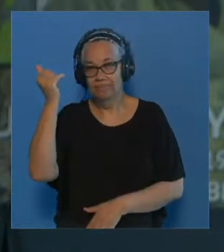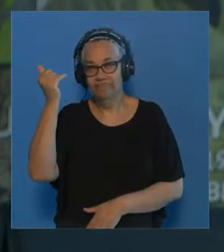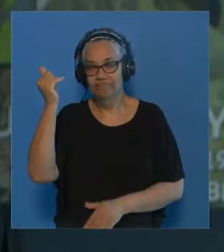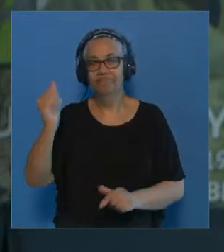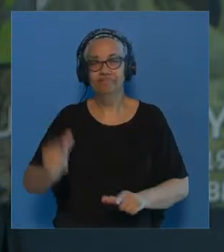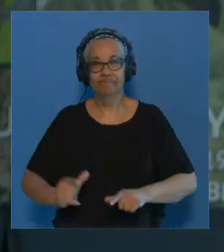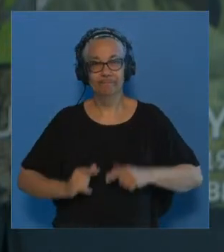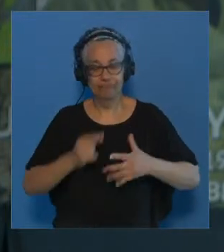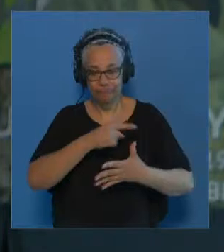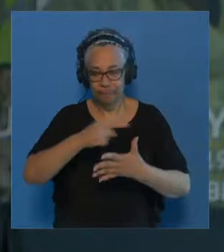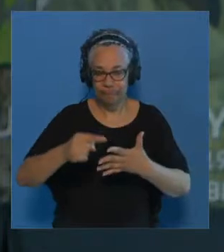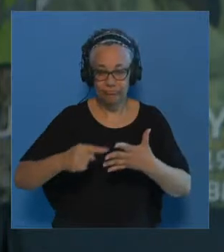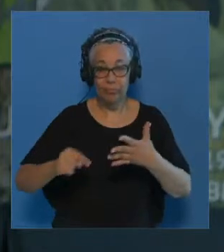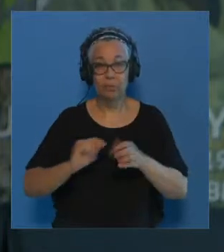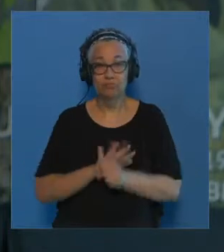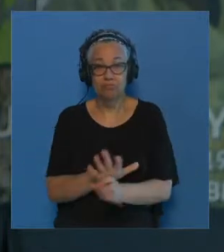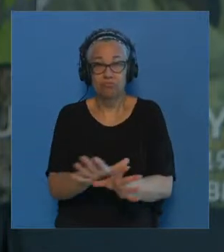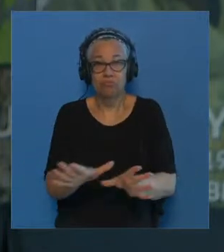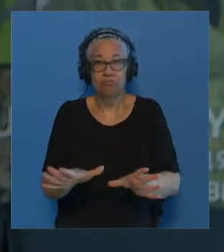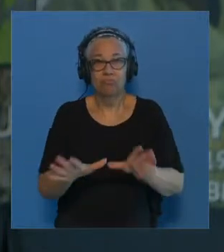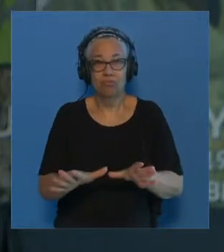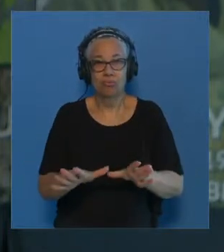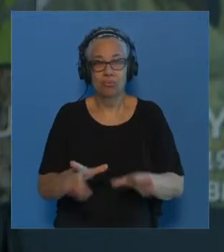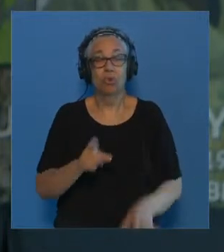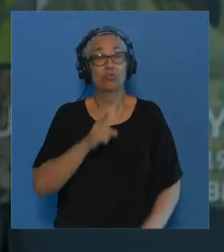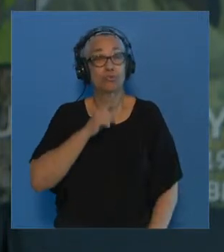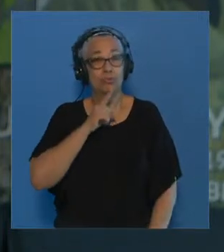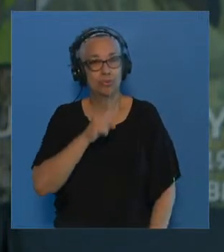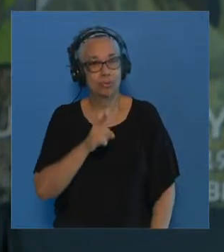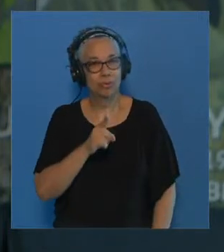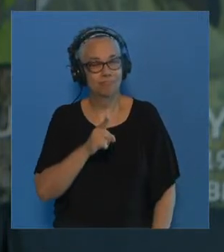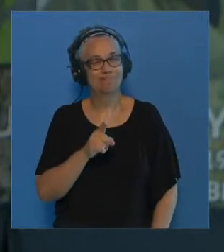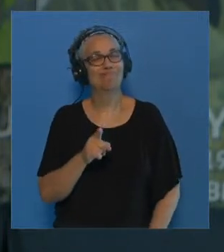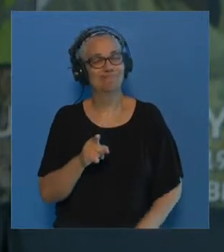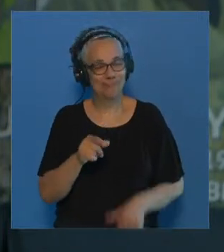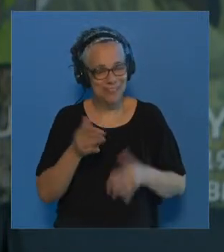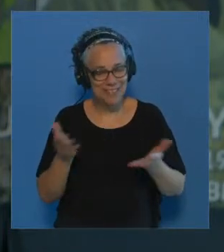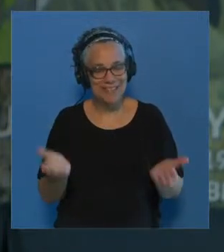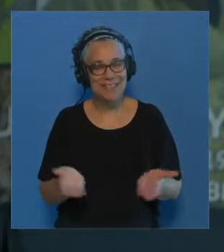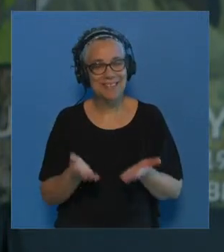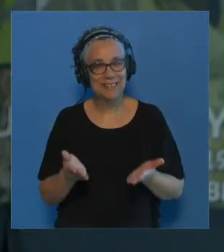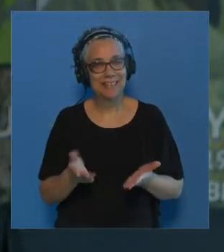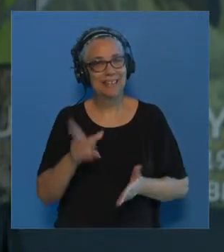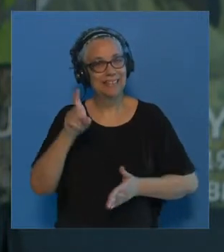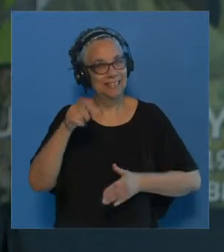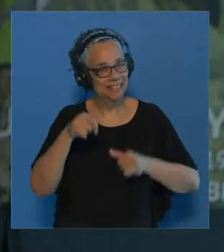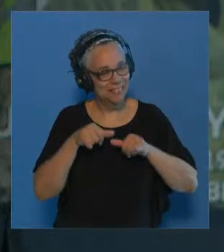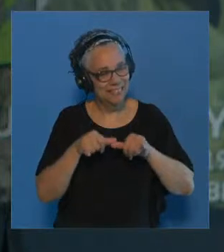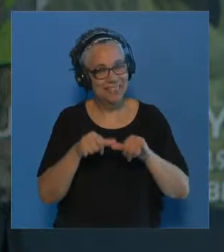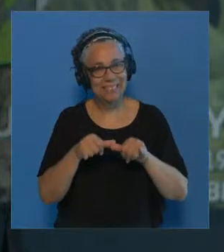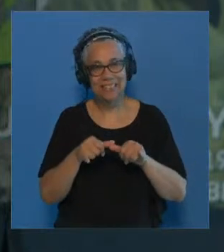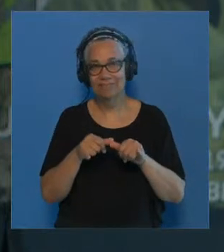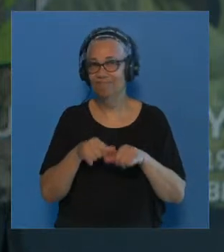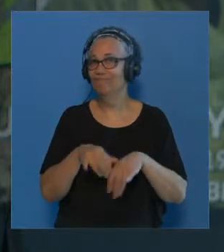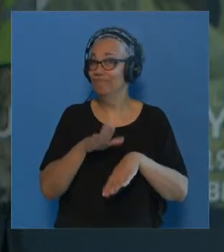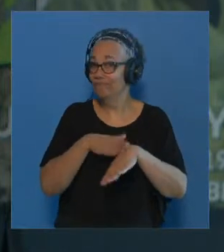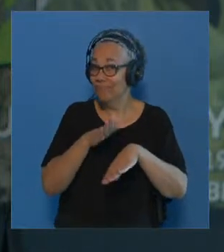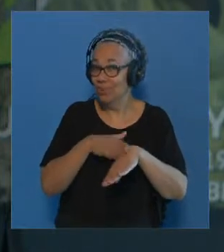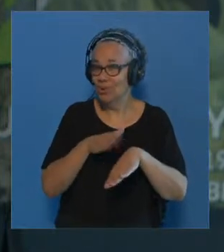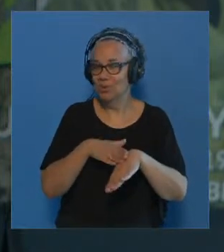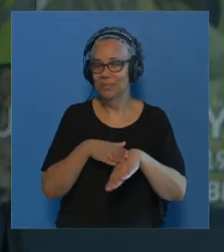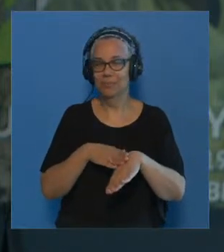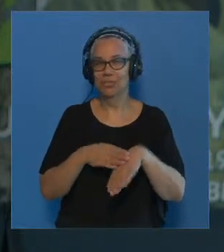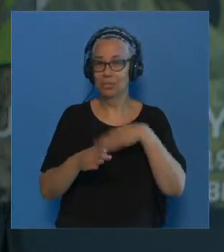in the midst of a pandemic. But the reality is that we are, and we need to take the same precautions that we always have done